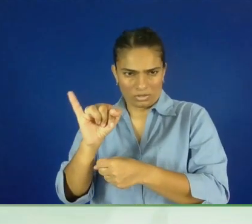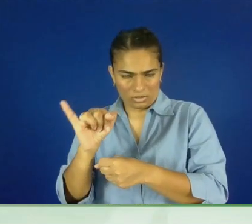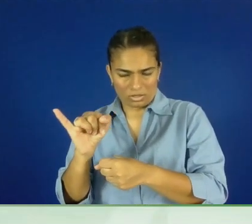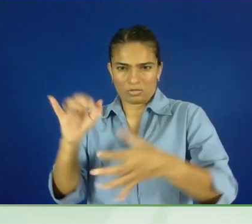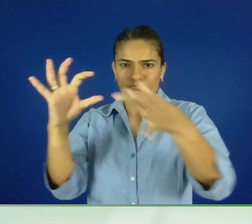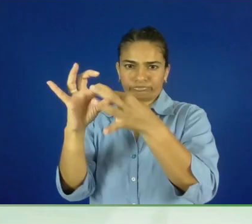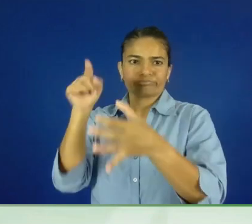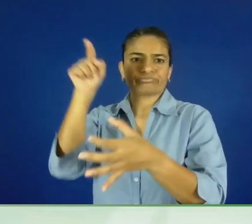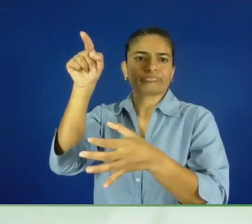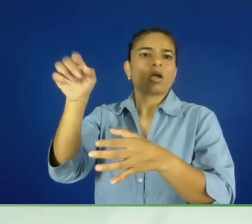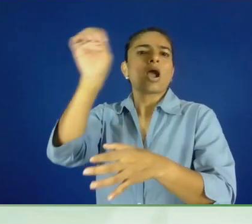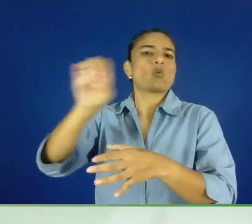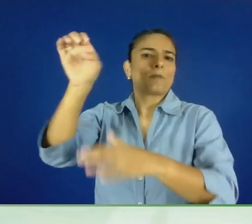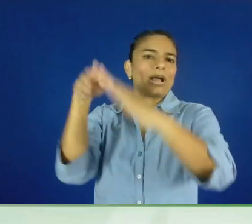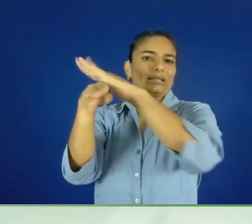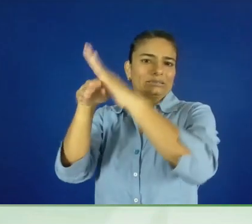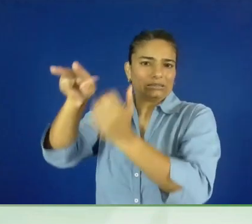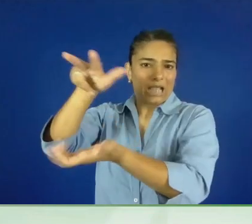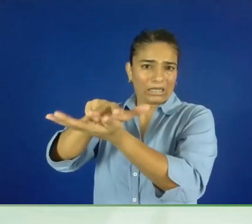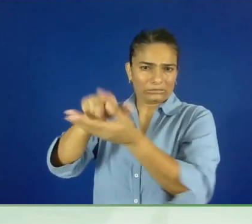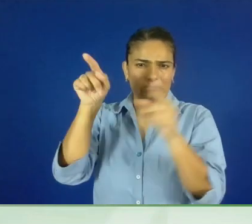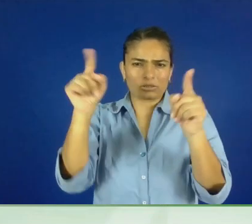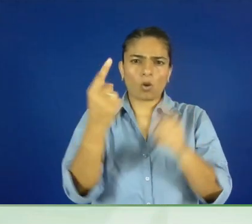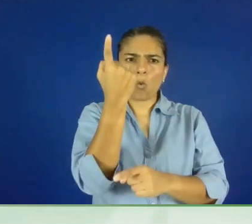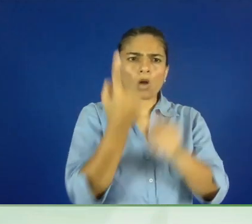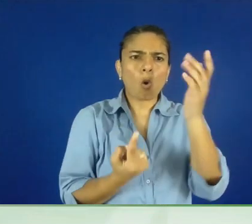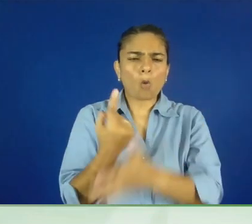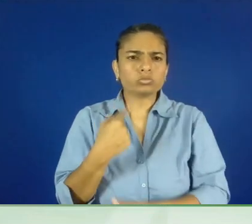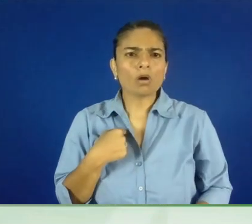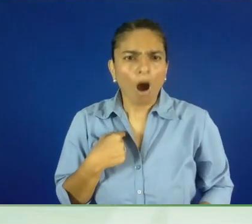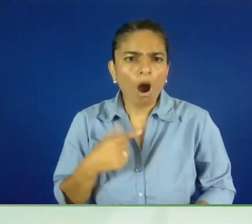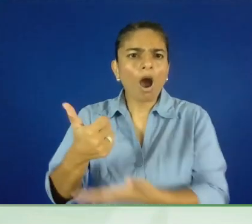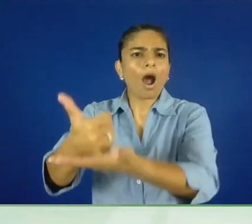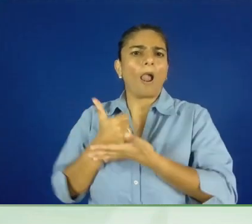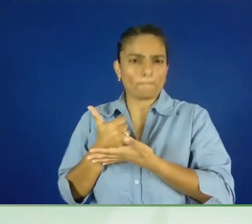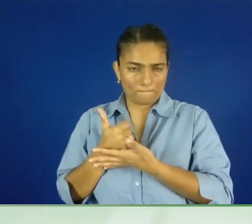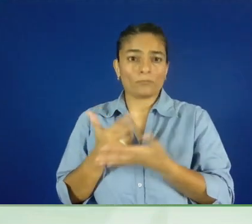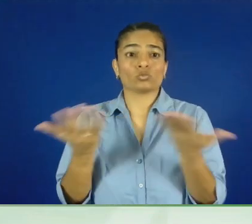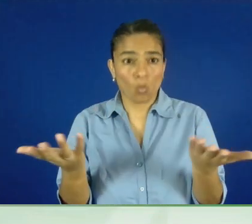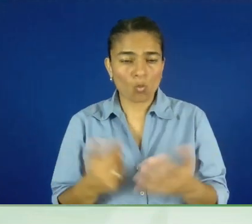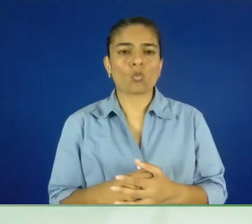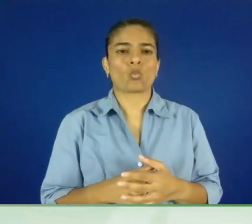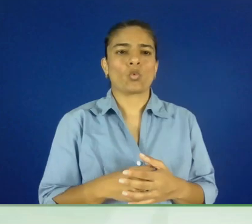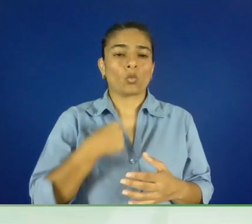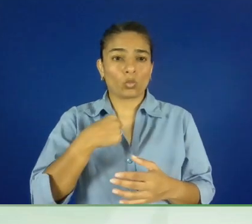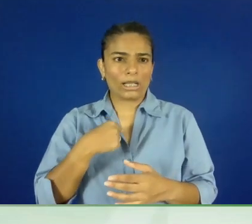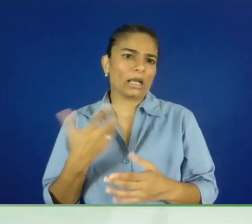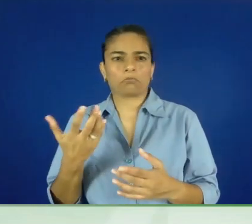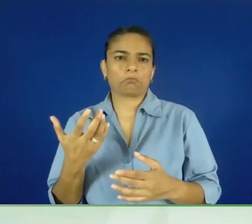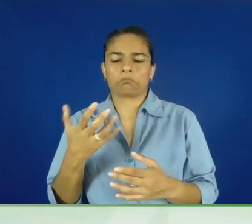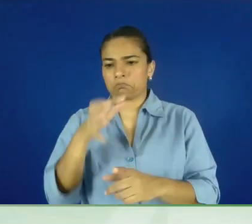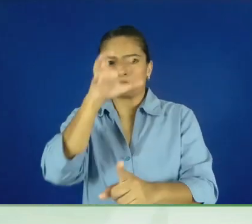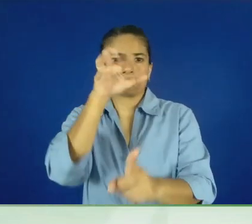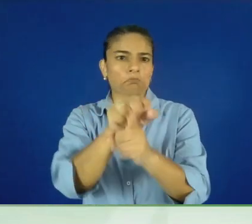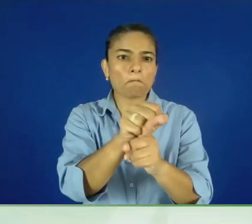help, because we found out in any case there always should be the option for the human in the loop. So if you need more